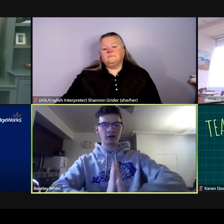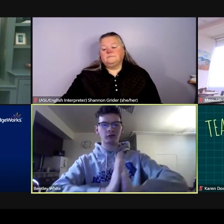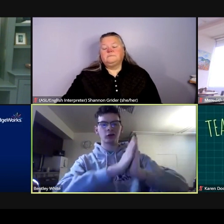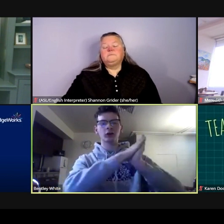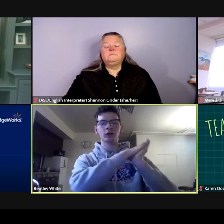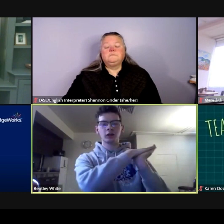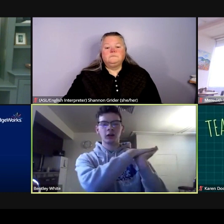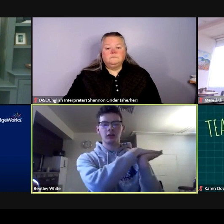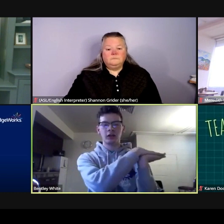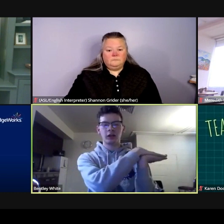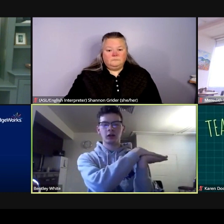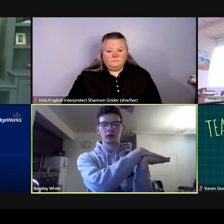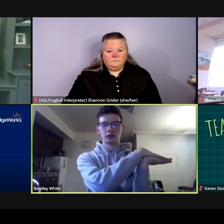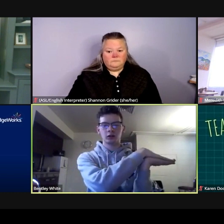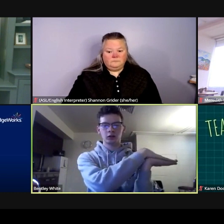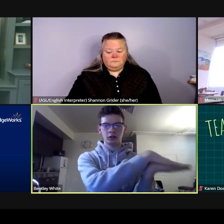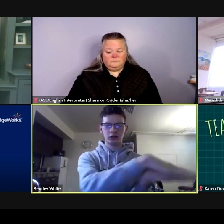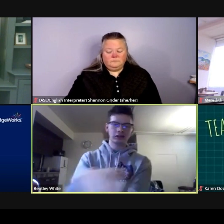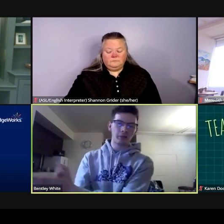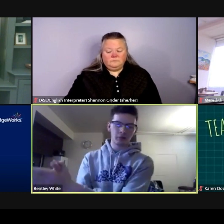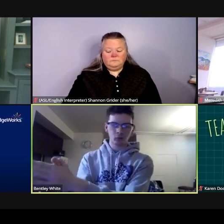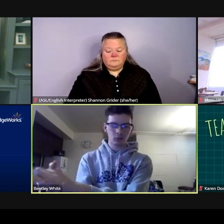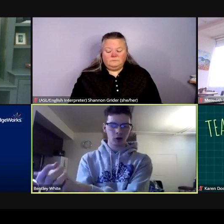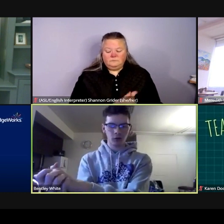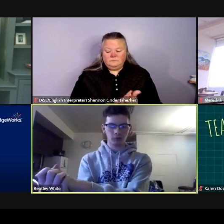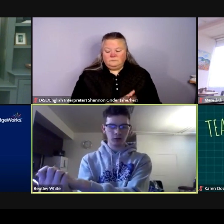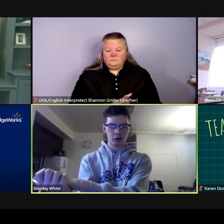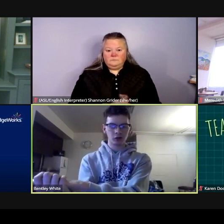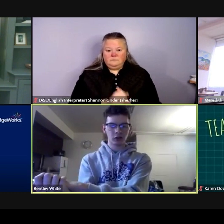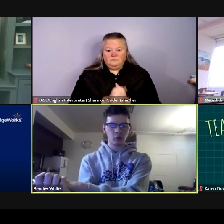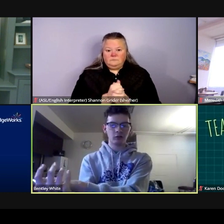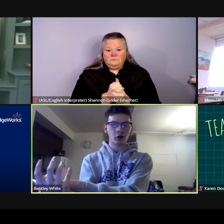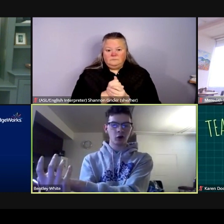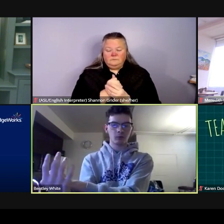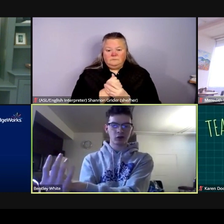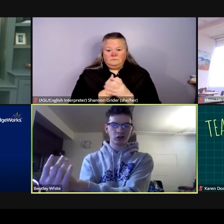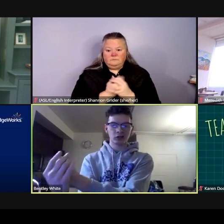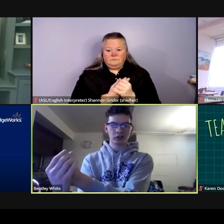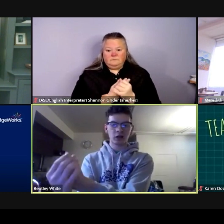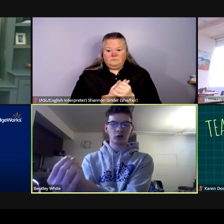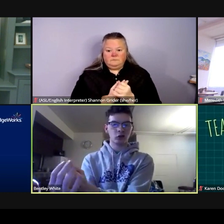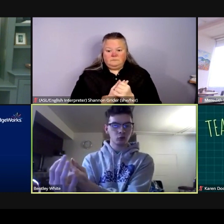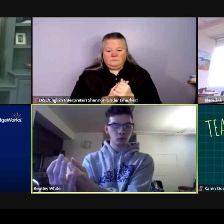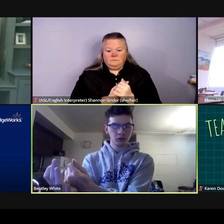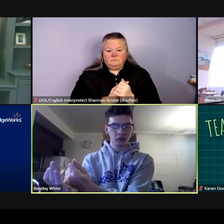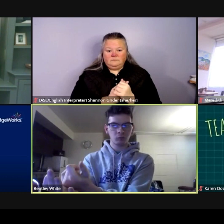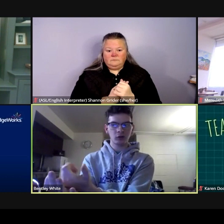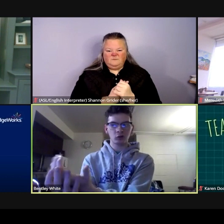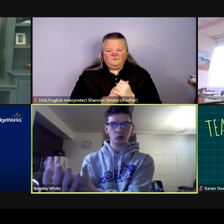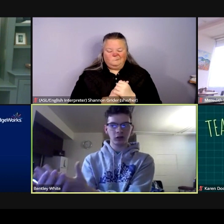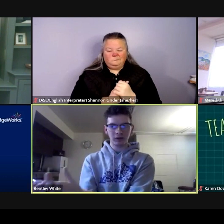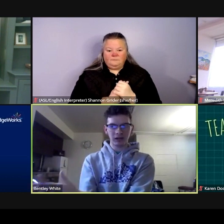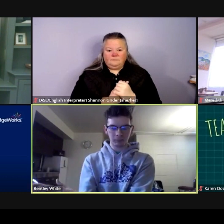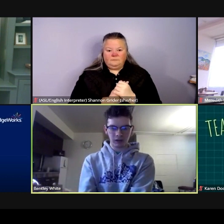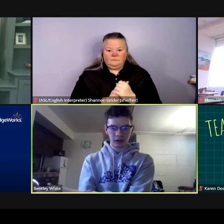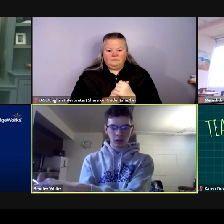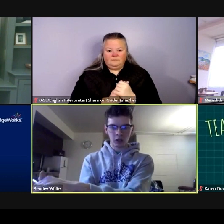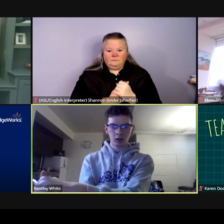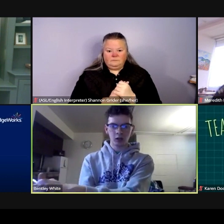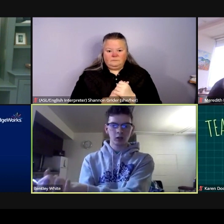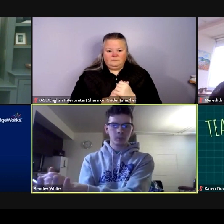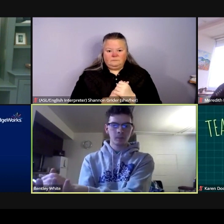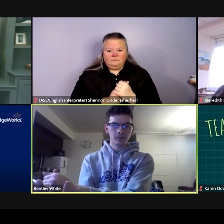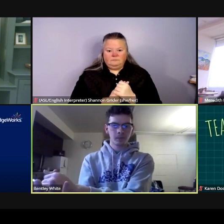to cool down after and then establish where we're going from there. So if there are no objections, I do believe we do need a meeting in